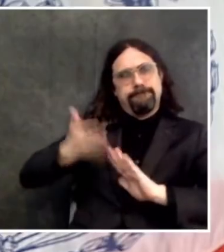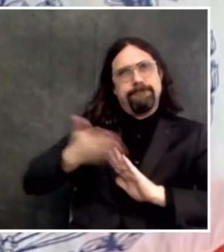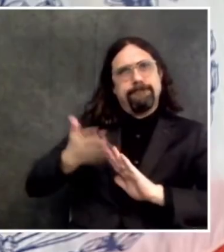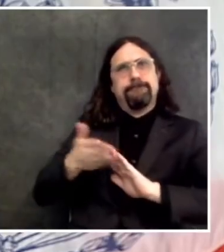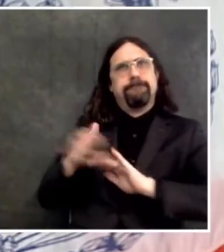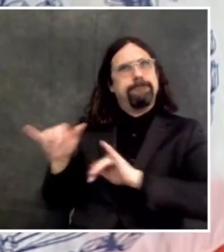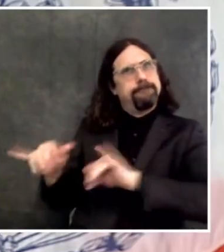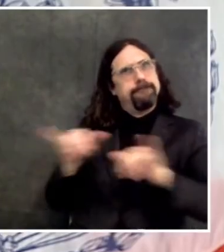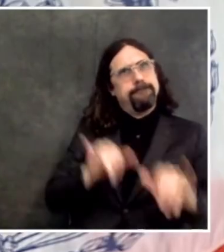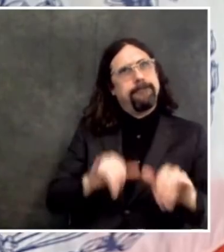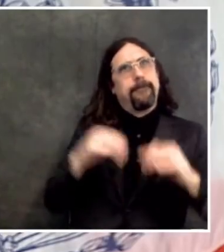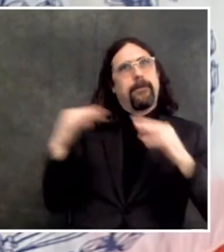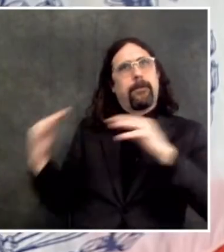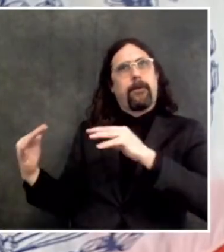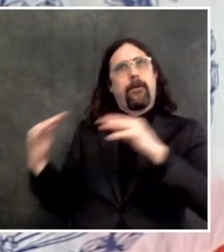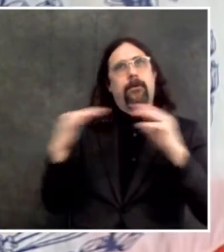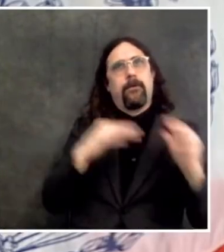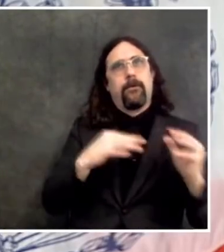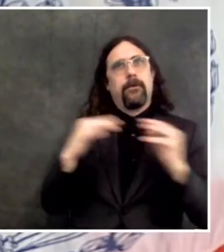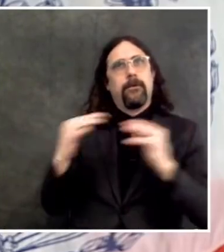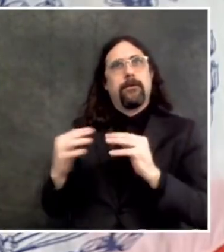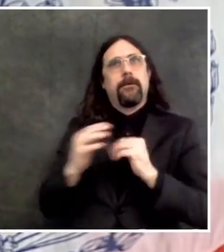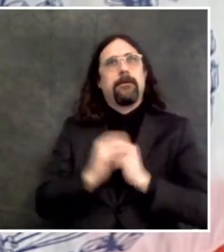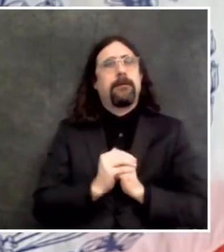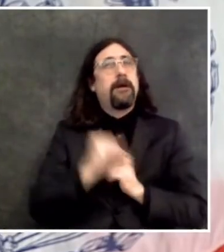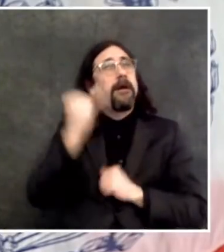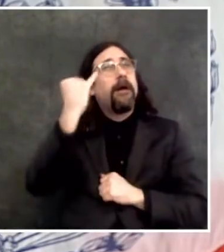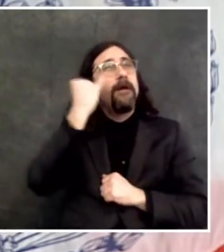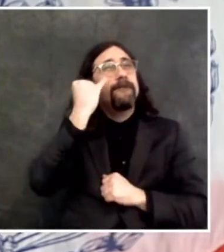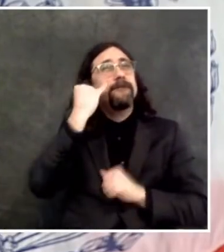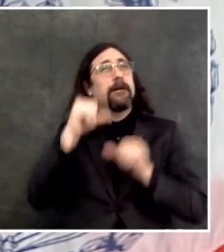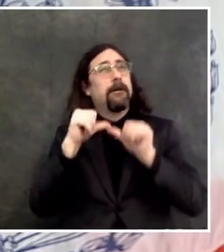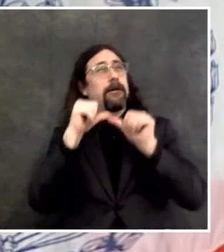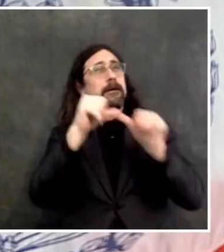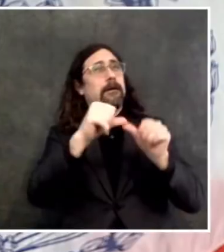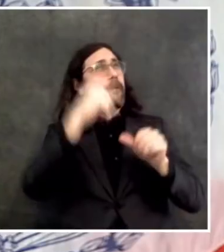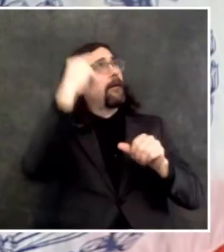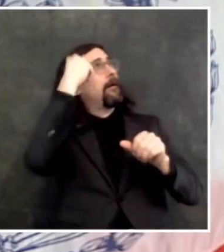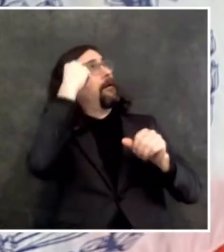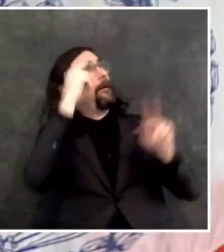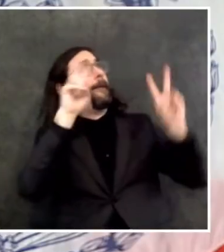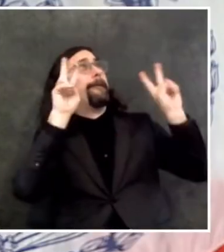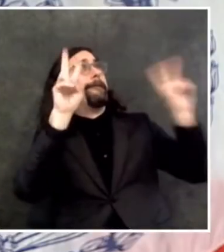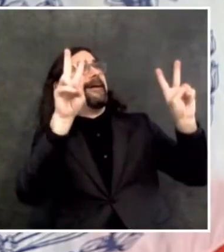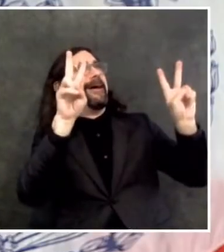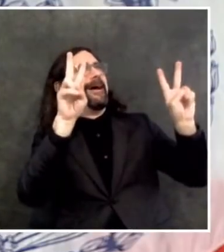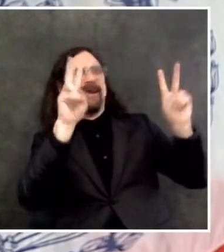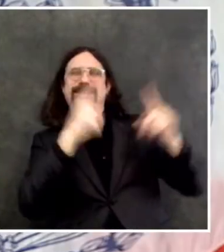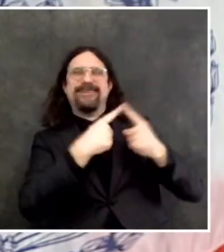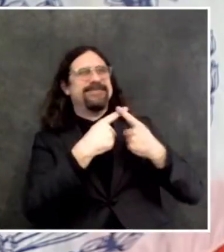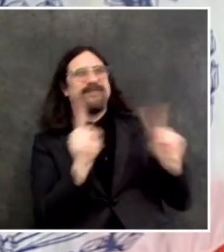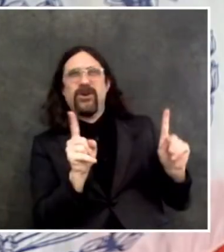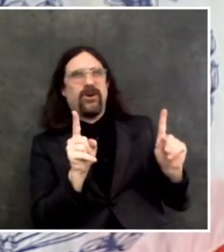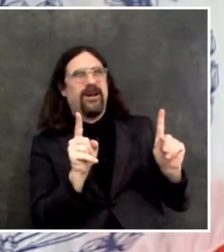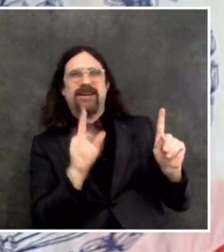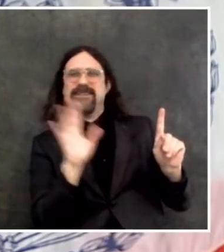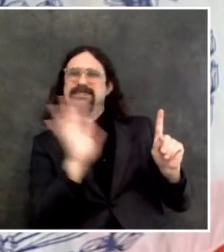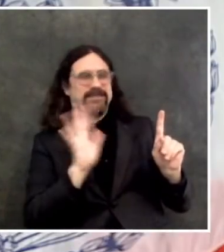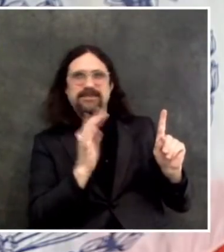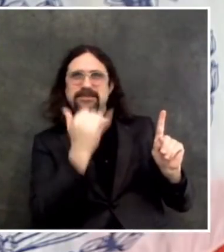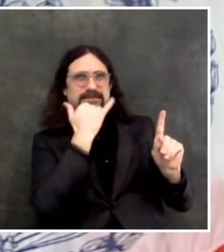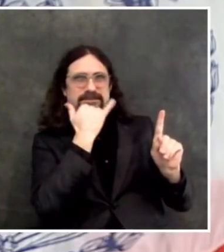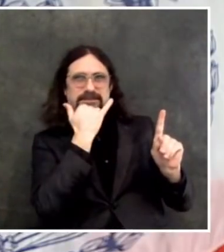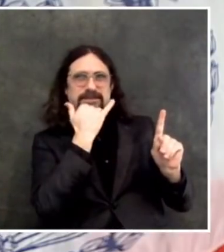So it's the mobilization of the military for sure. But I also think we have to remember in the wars of the past when we were